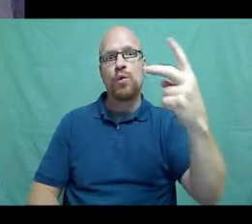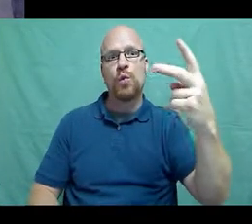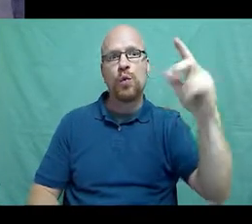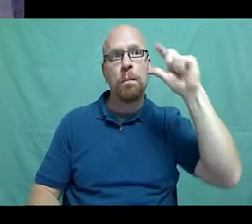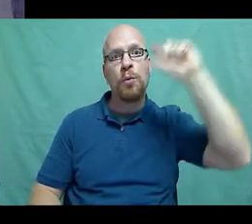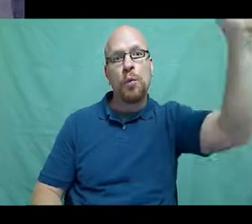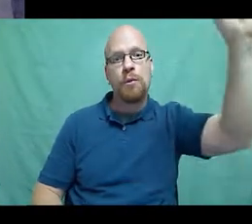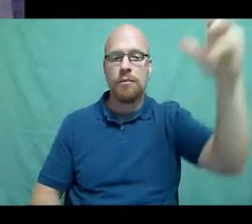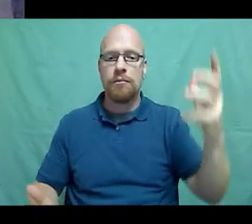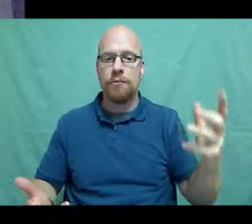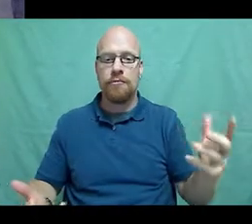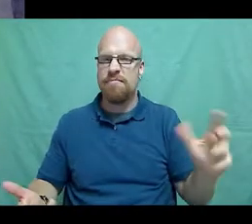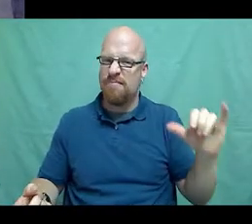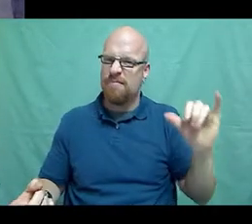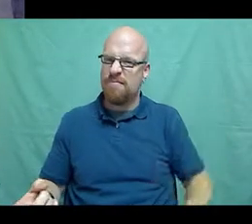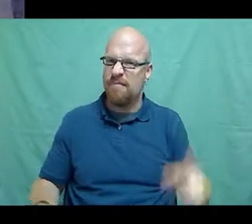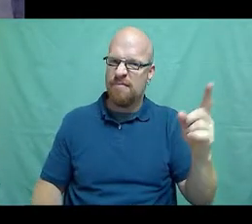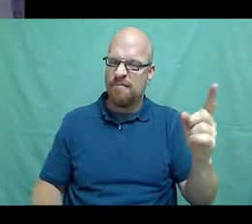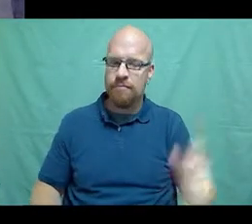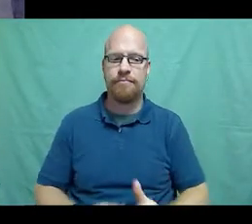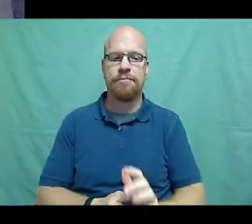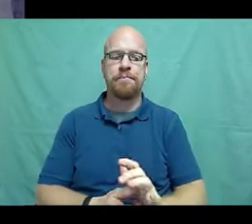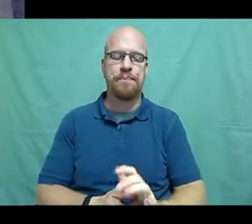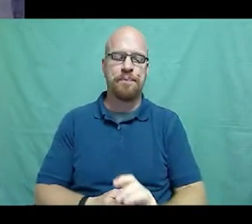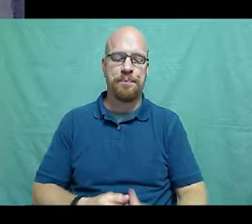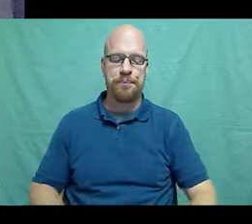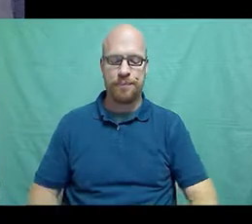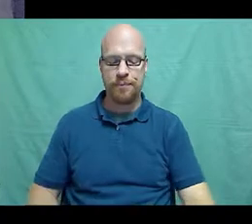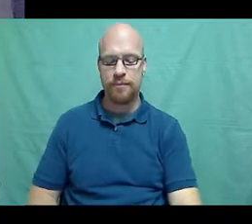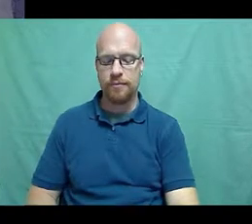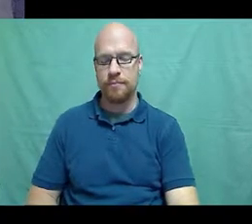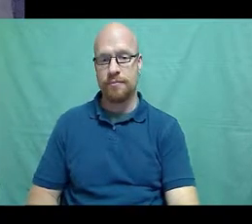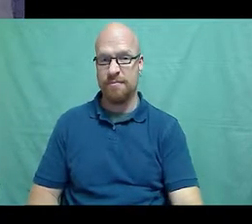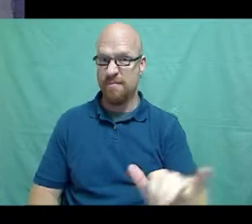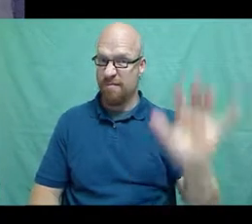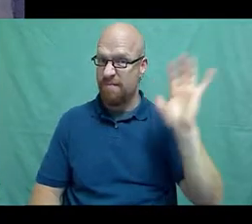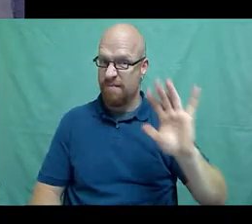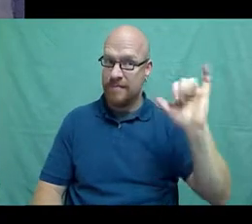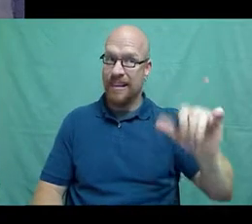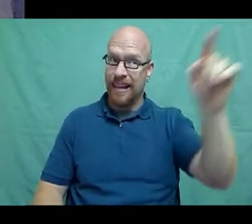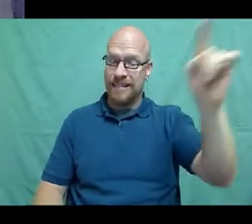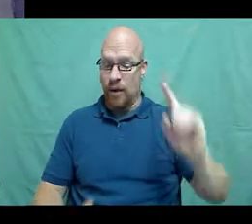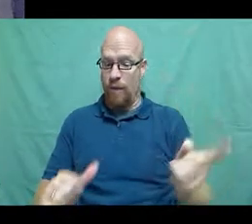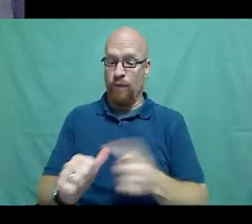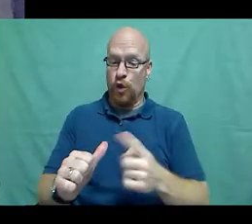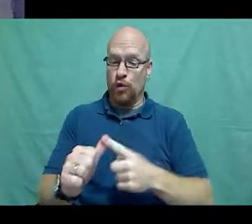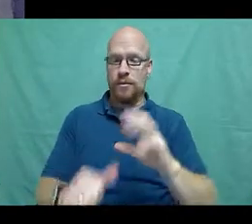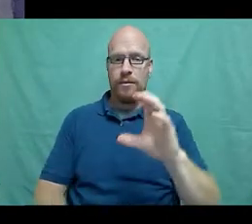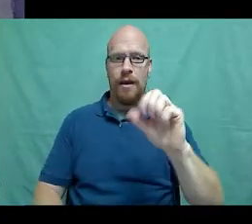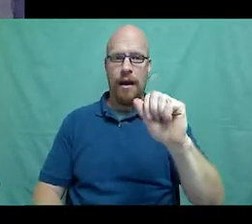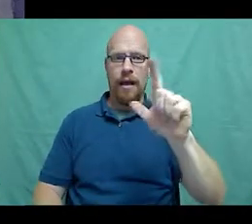traveling, looking for more resources, for animals or water, how many moons have I been gone?